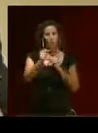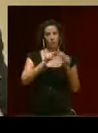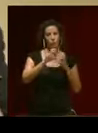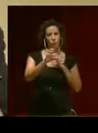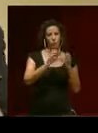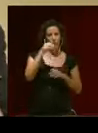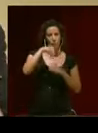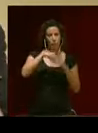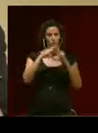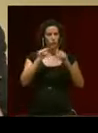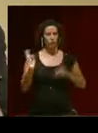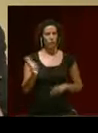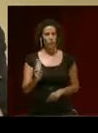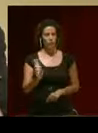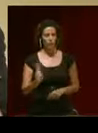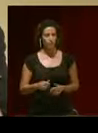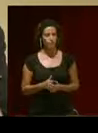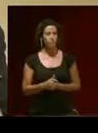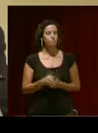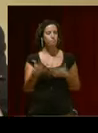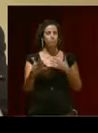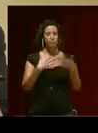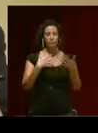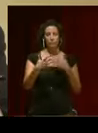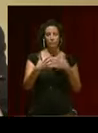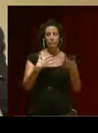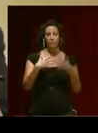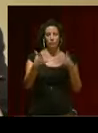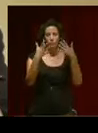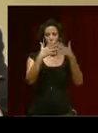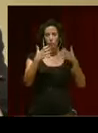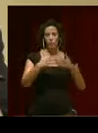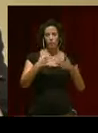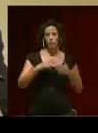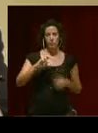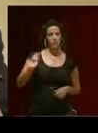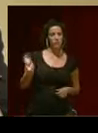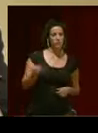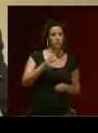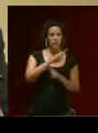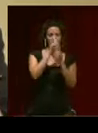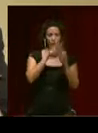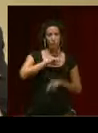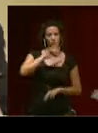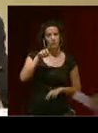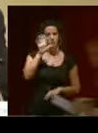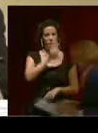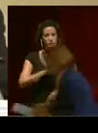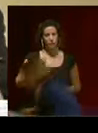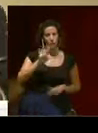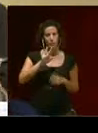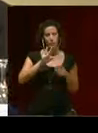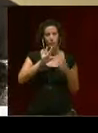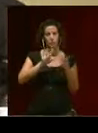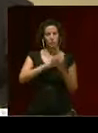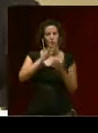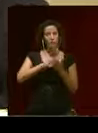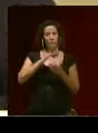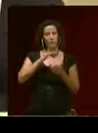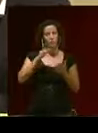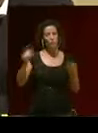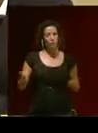at the Superior Technical School of the University of Valladolid. She is the